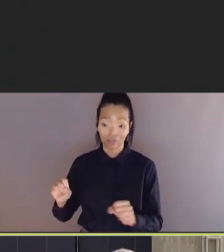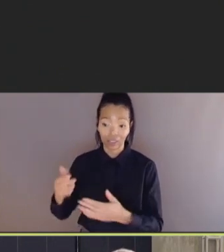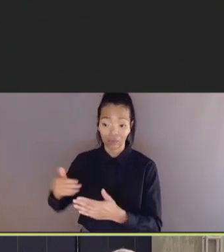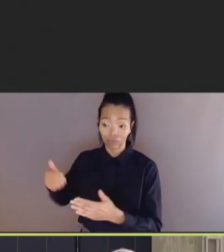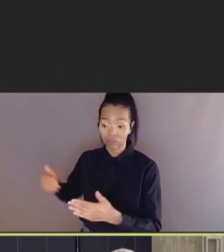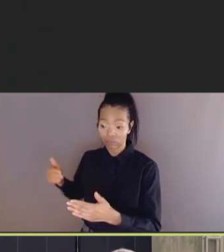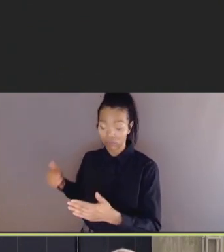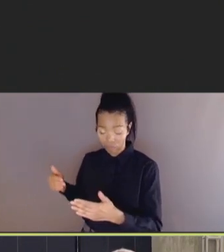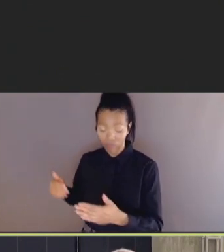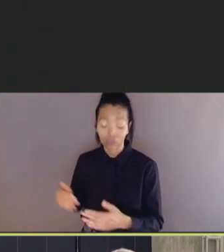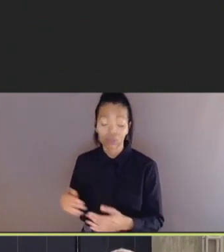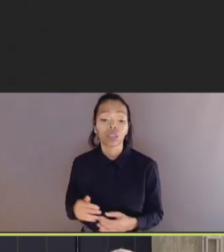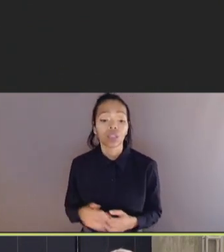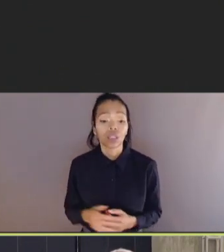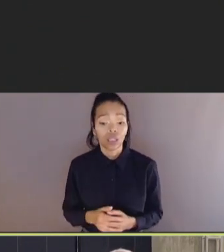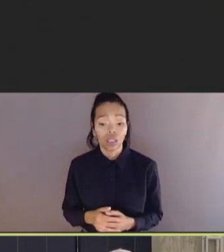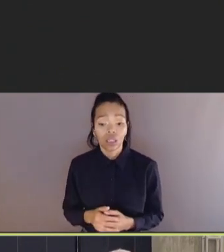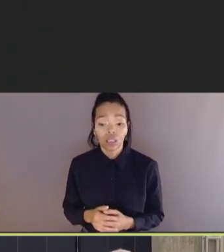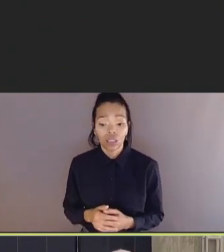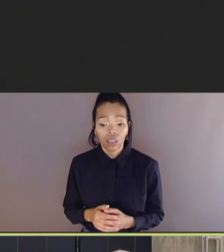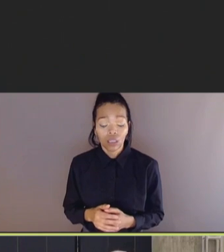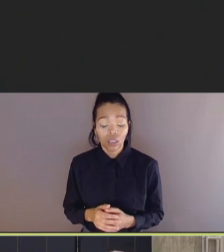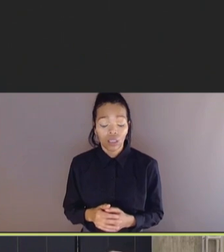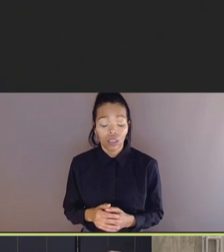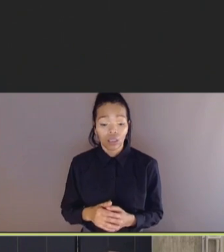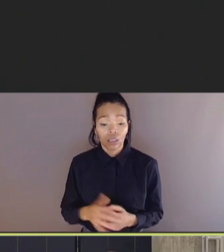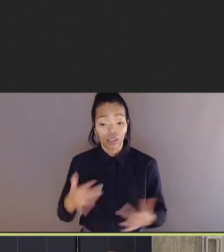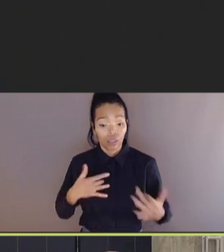only concern I have with